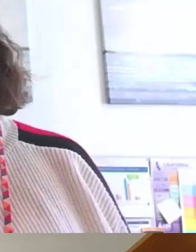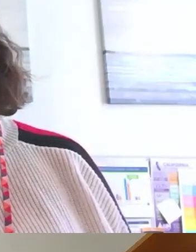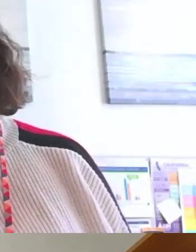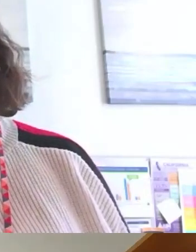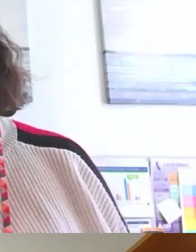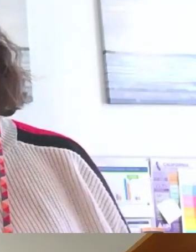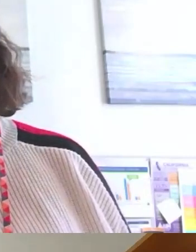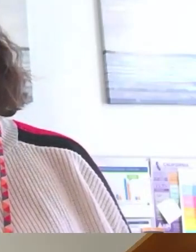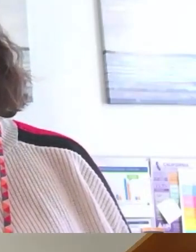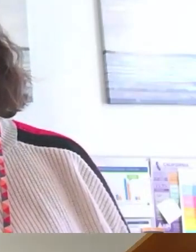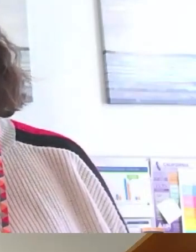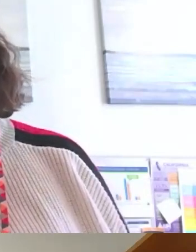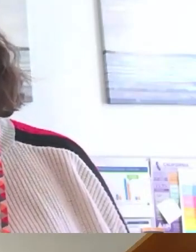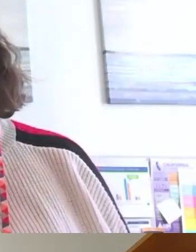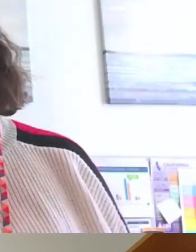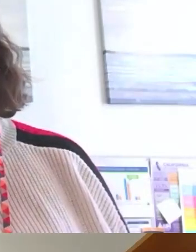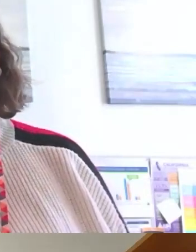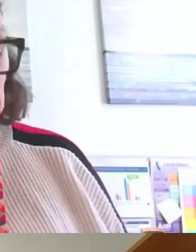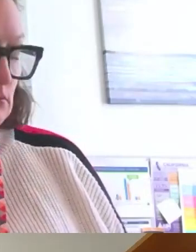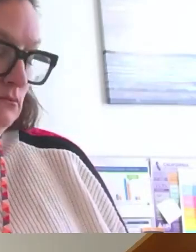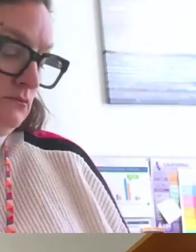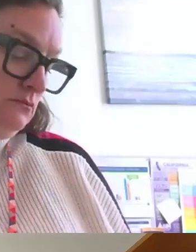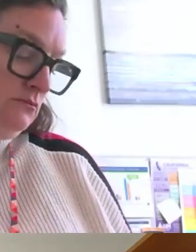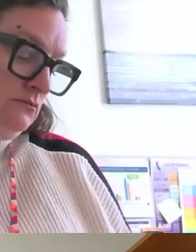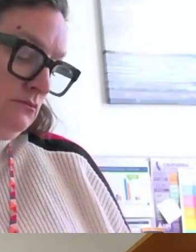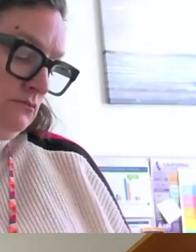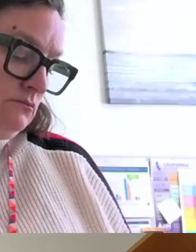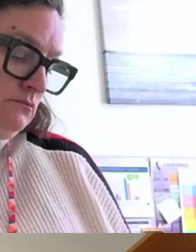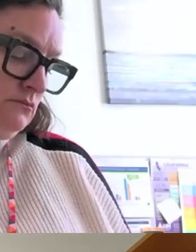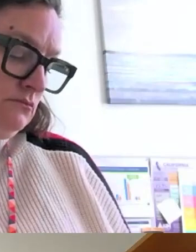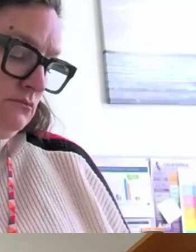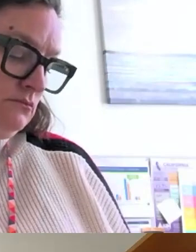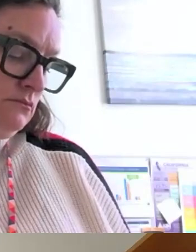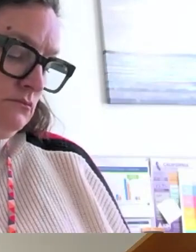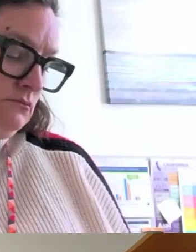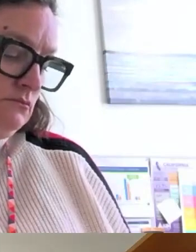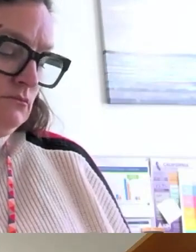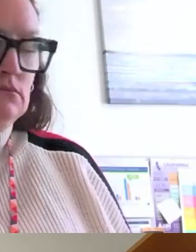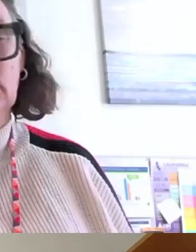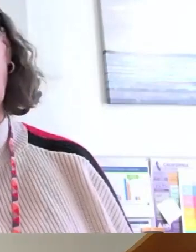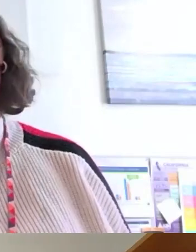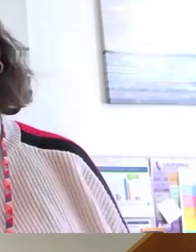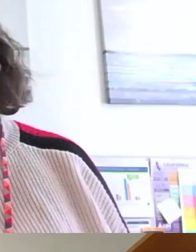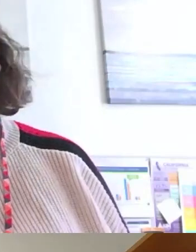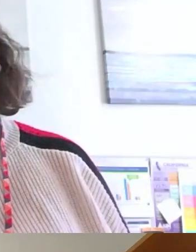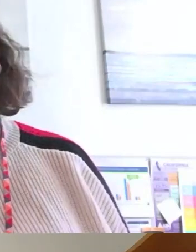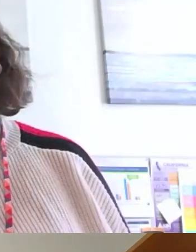need to provide more services for families. Of course we do. But maybe a more thoroughgoing, more, if you